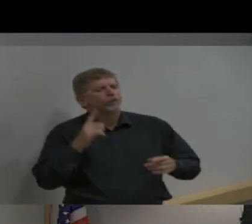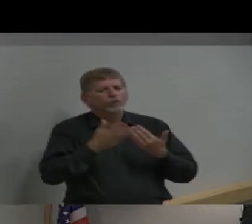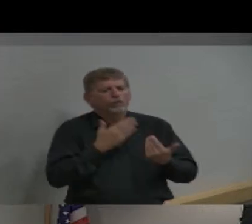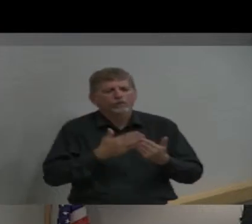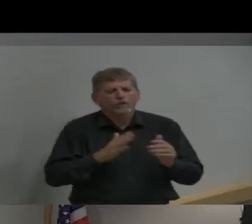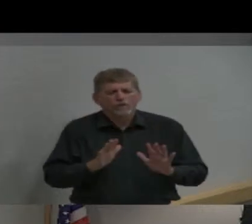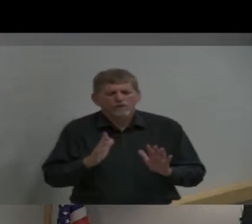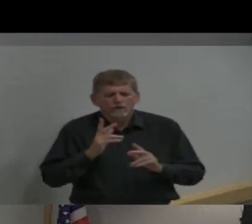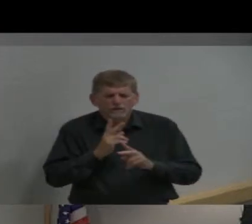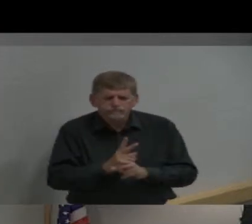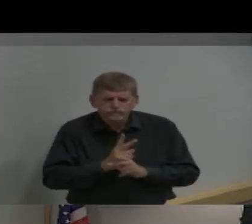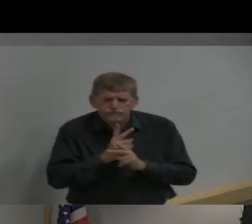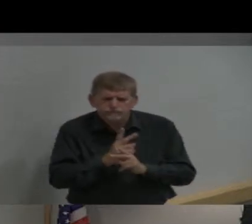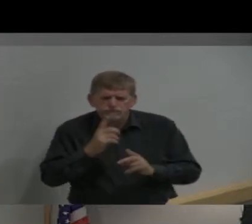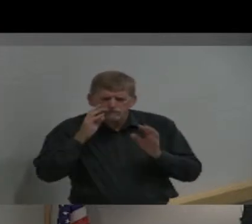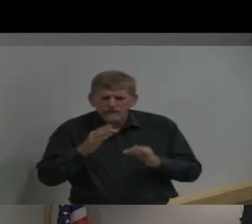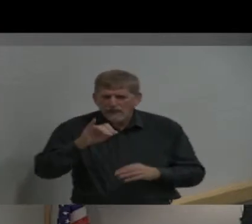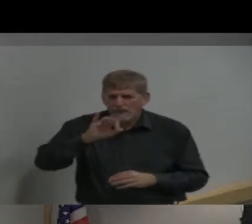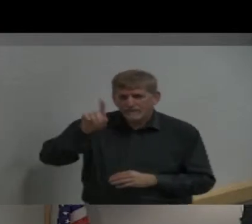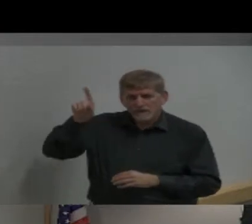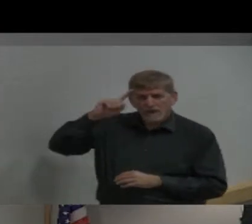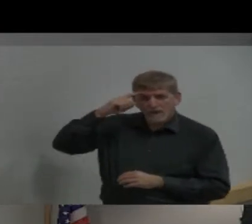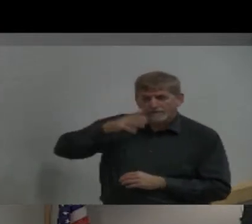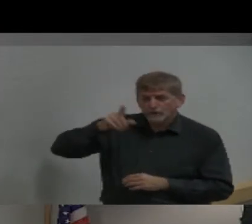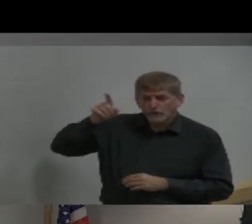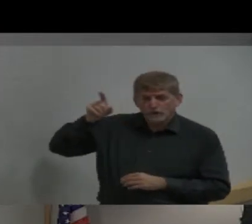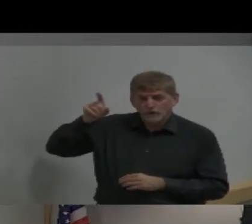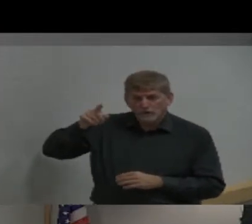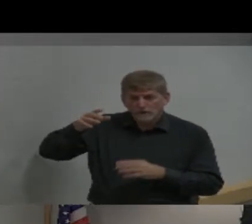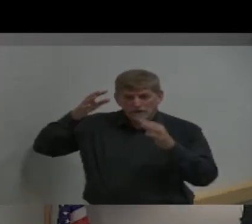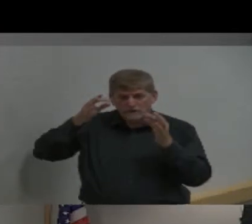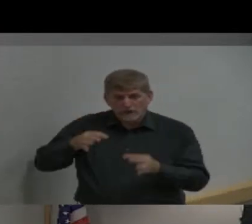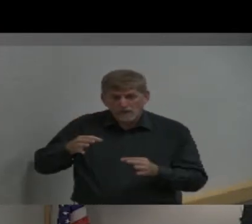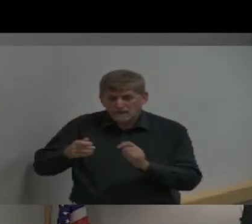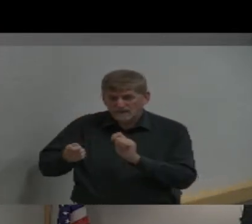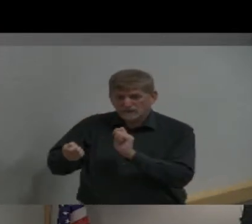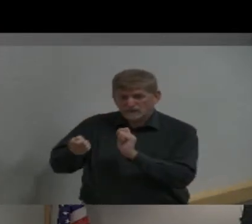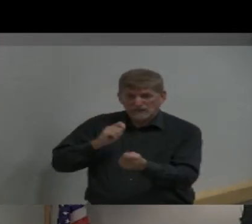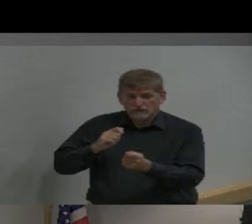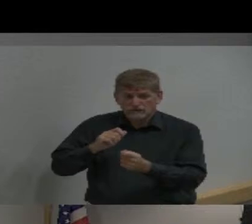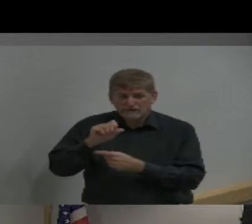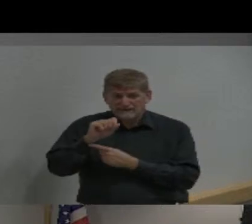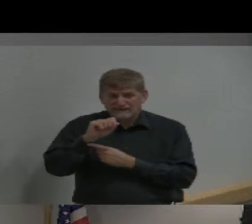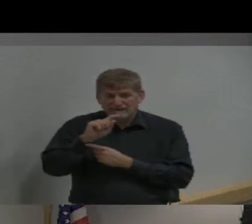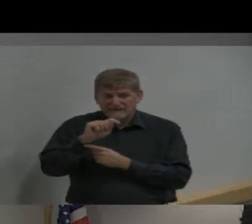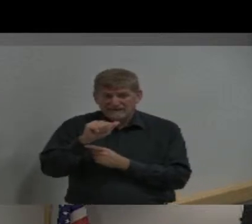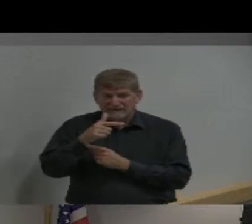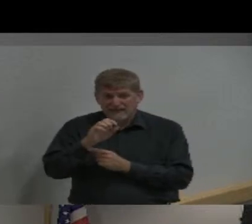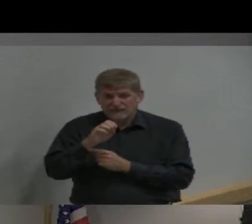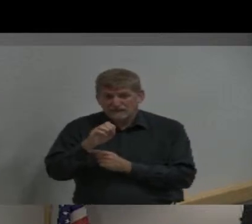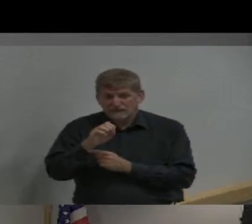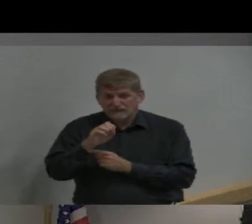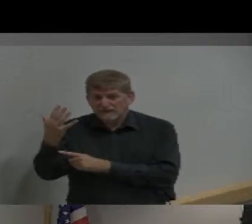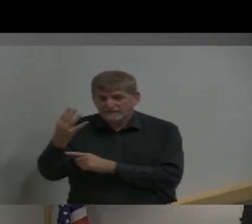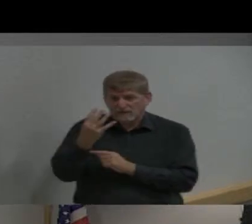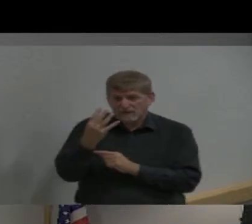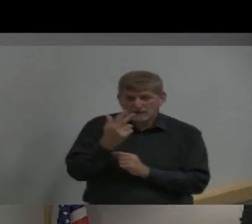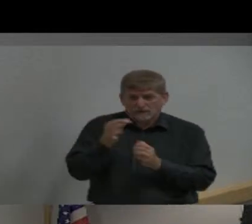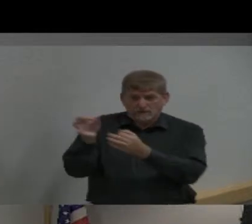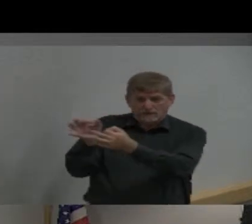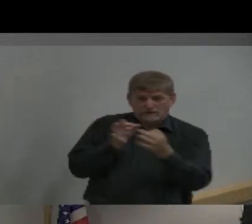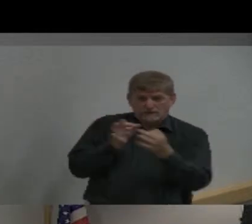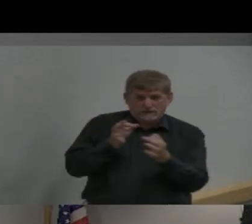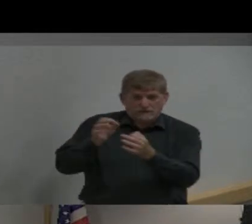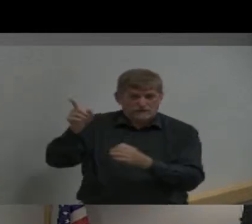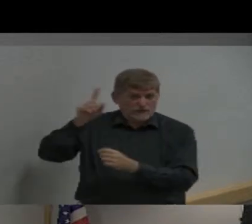to 4 or 3 or whatever the choice may be, there's a reason for it. And as we did with the first blush, at least I speak